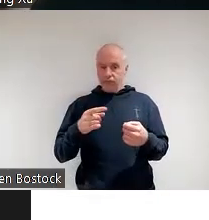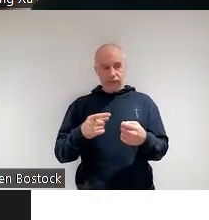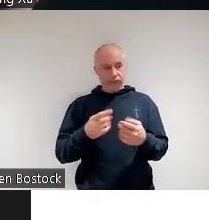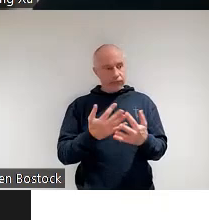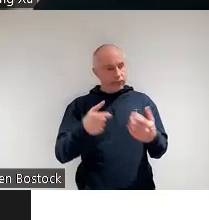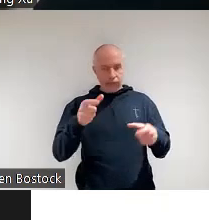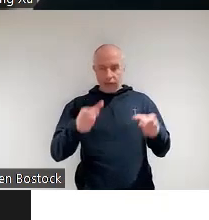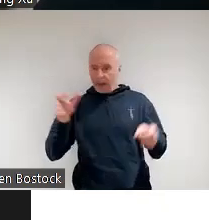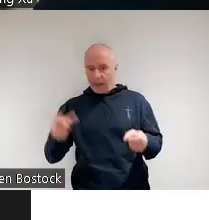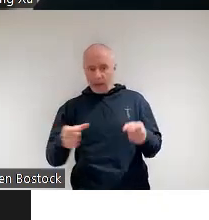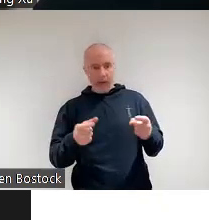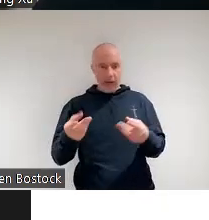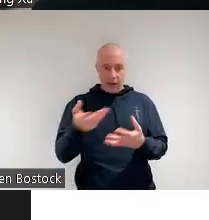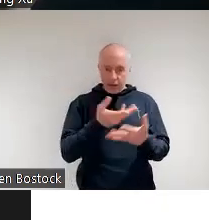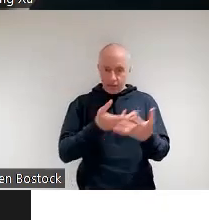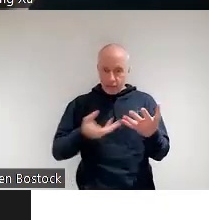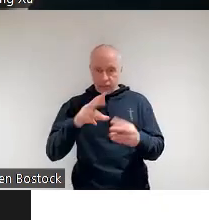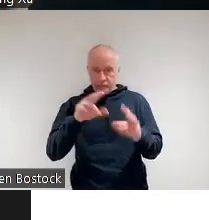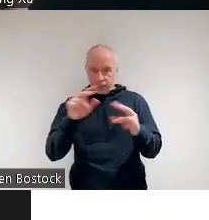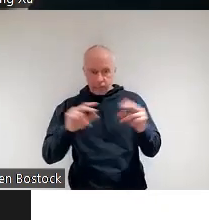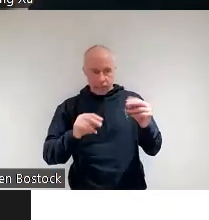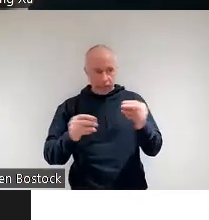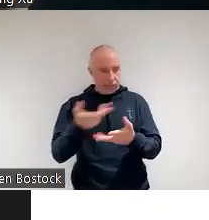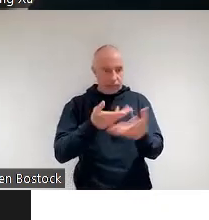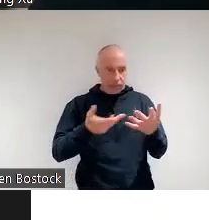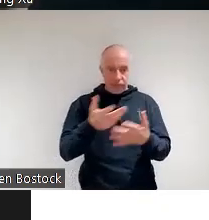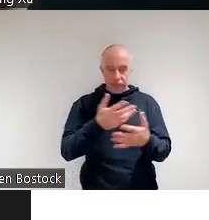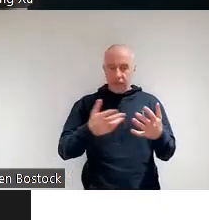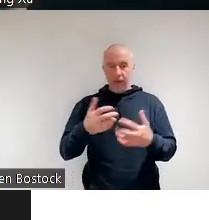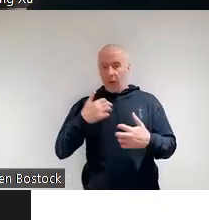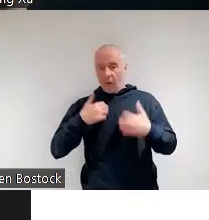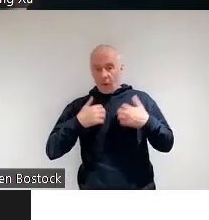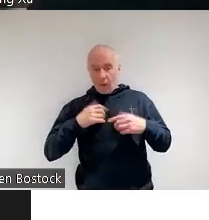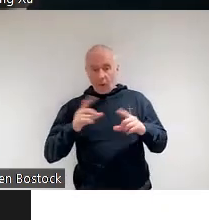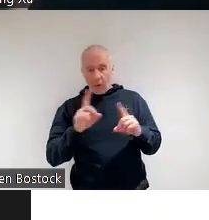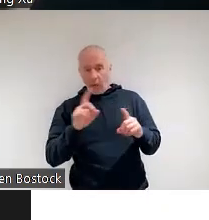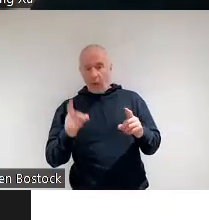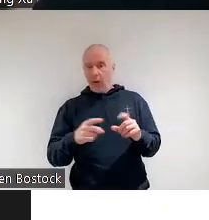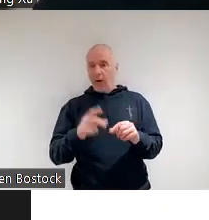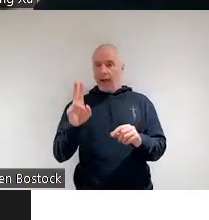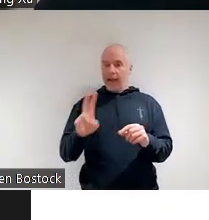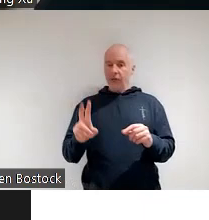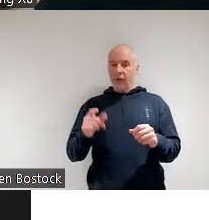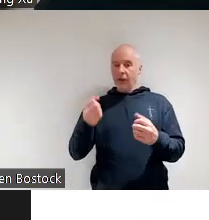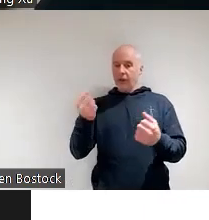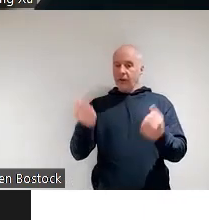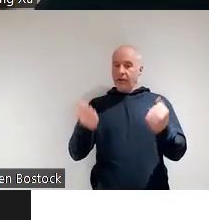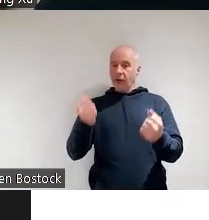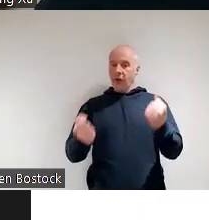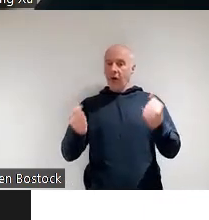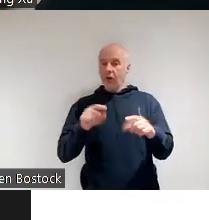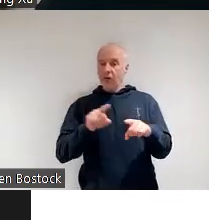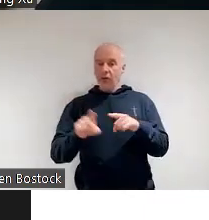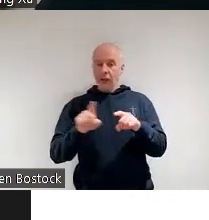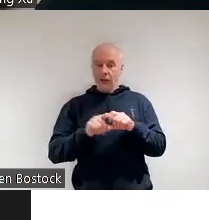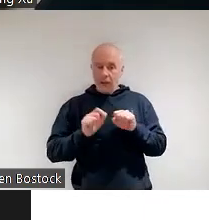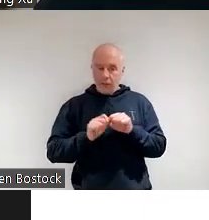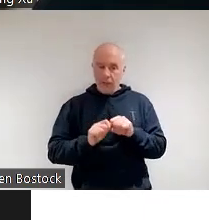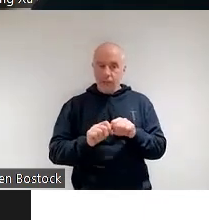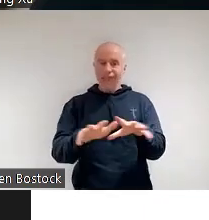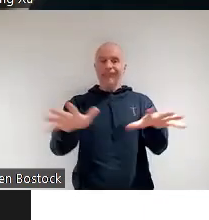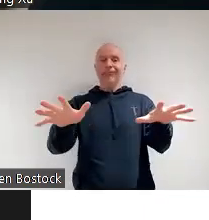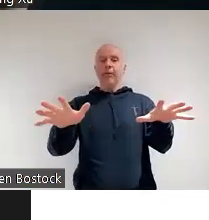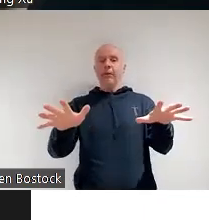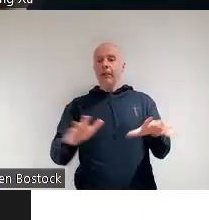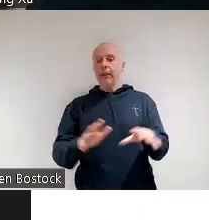lot of government, they were trying to accelerate the electrification across their own countries. This